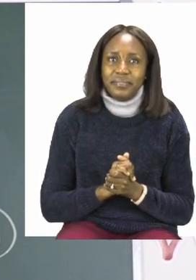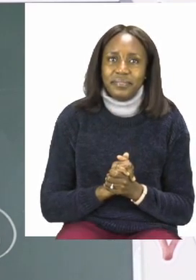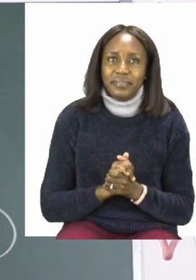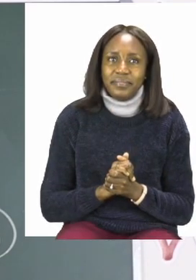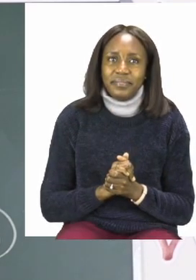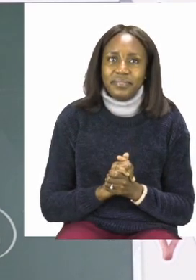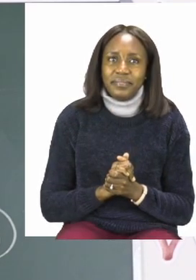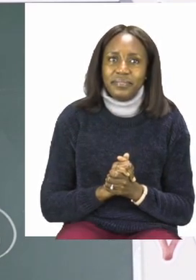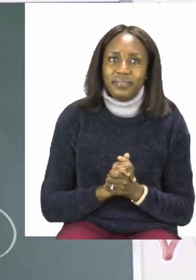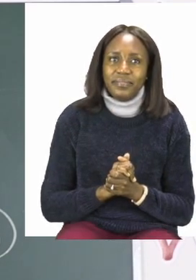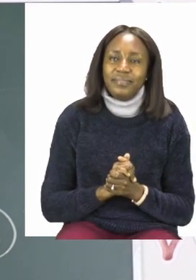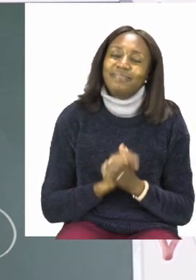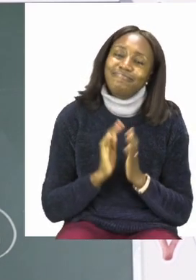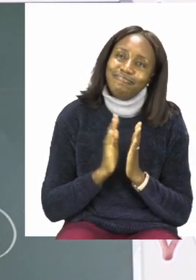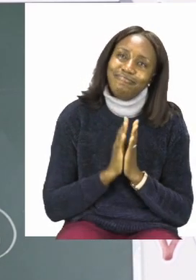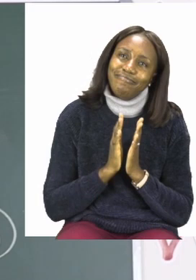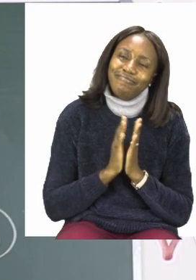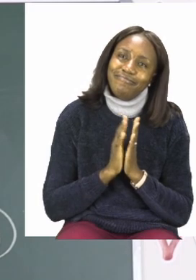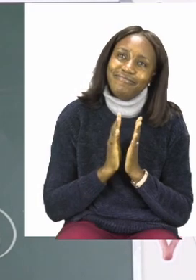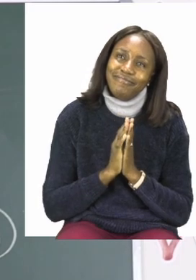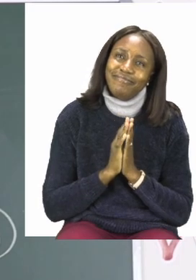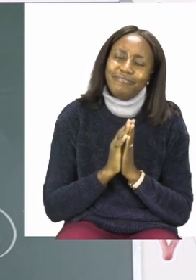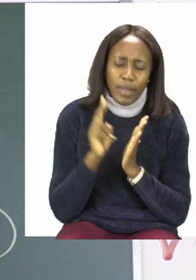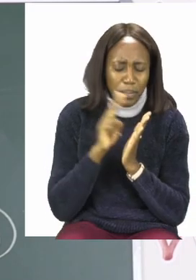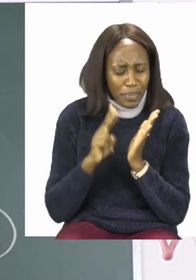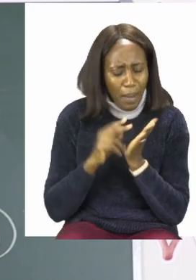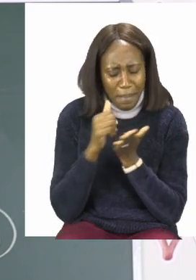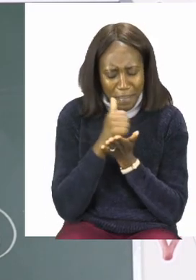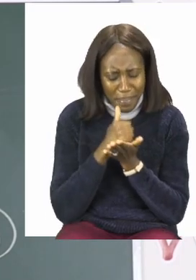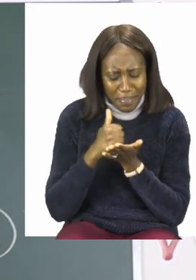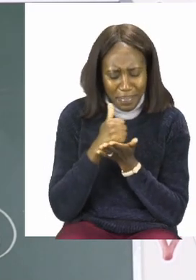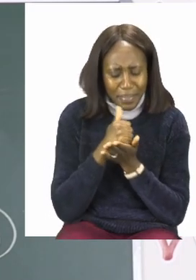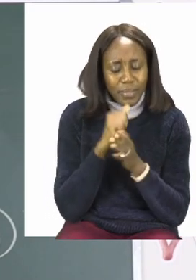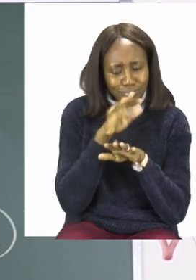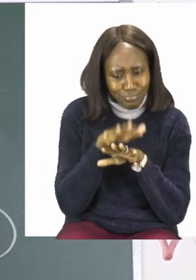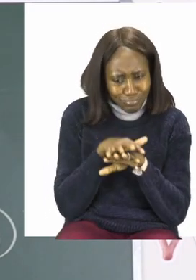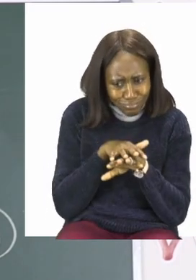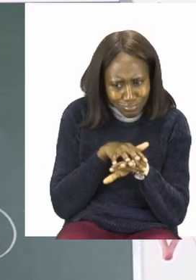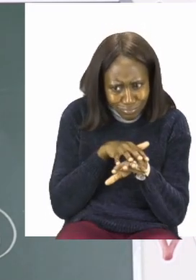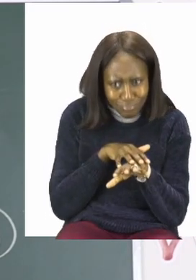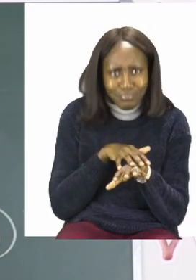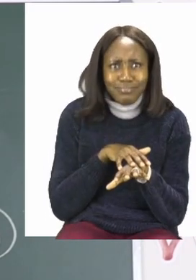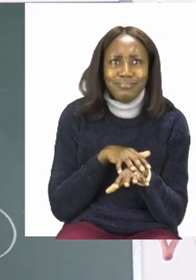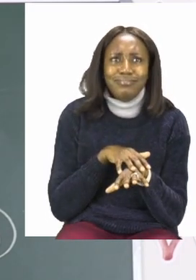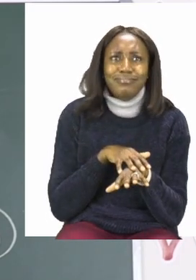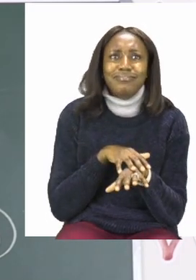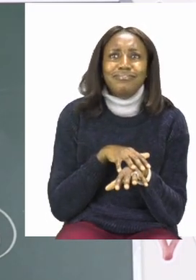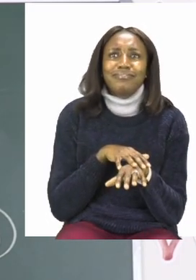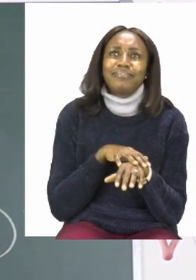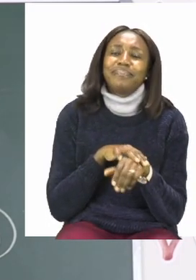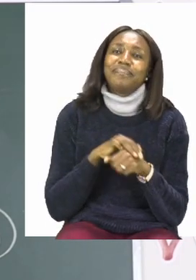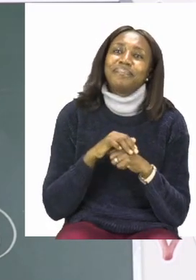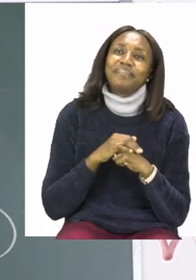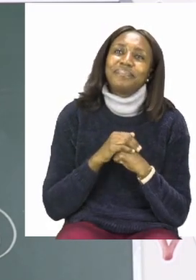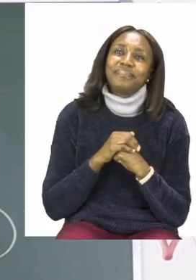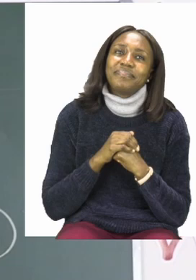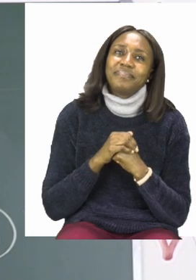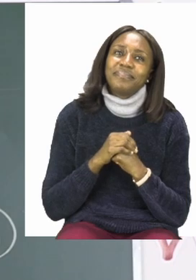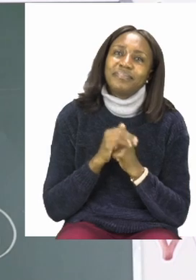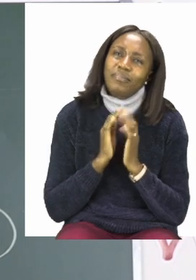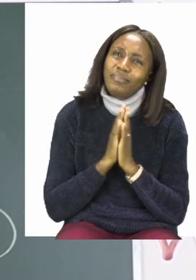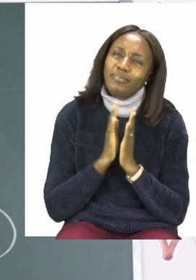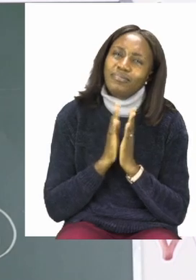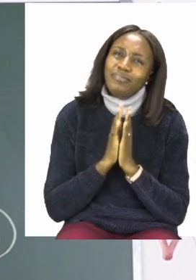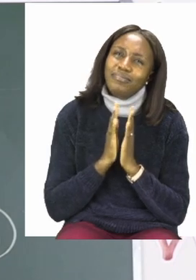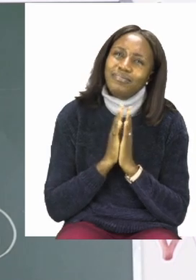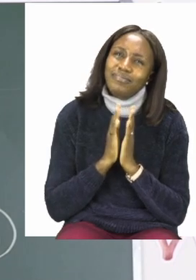So take your time with the story sums boys and girls. If you need help reading the story sum, that's okay too. Make sure that